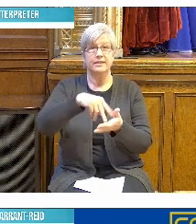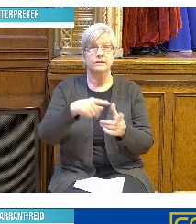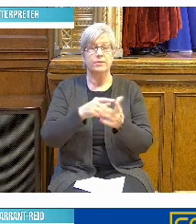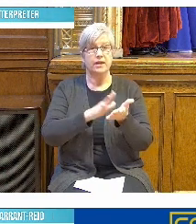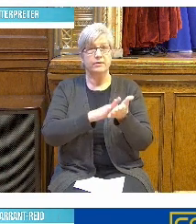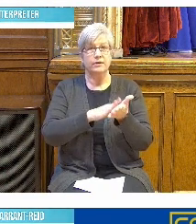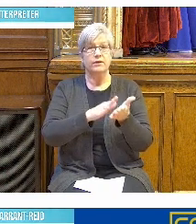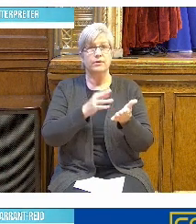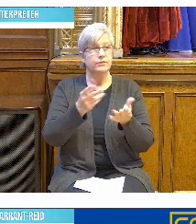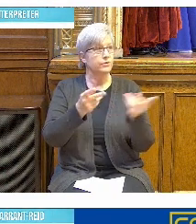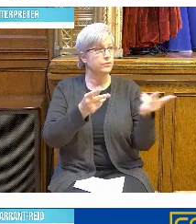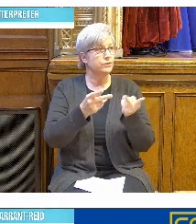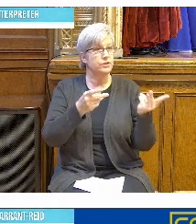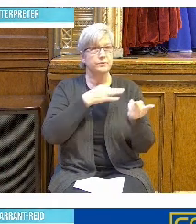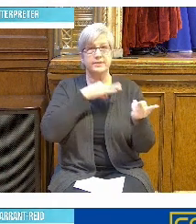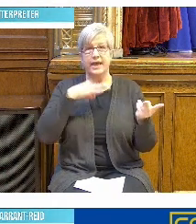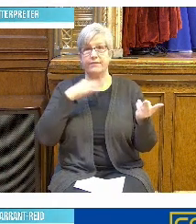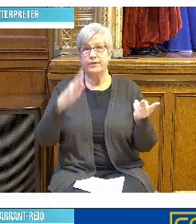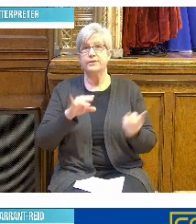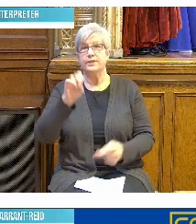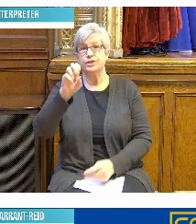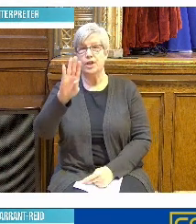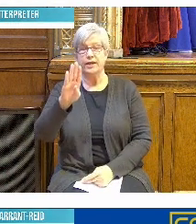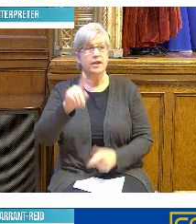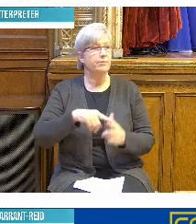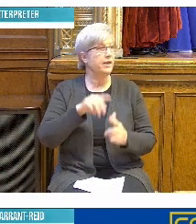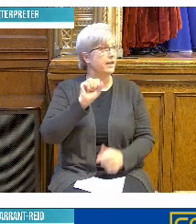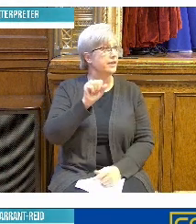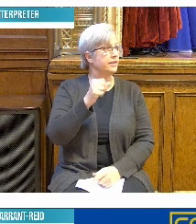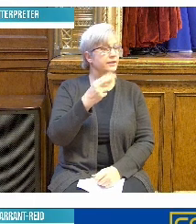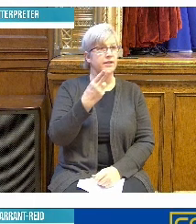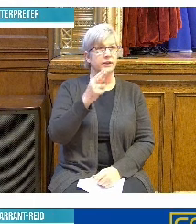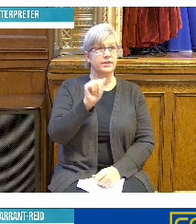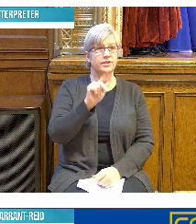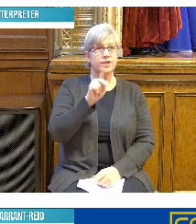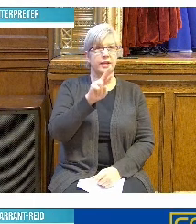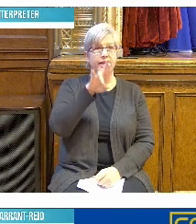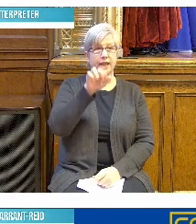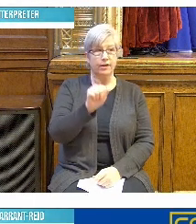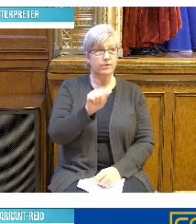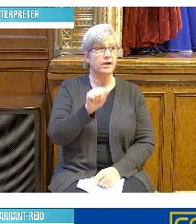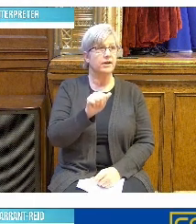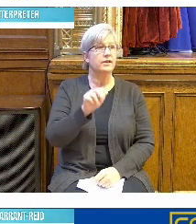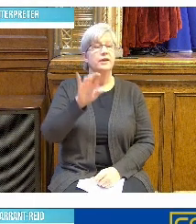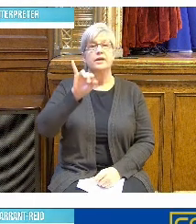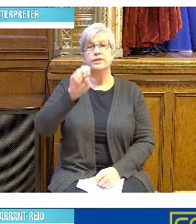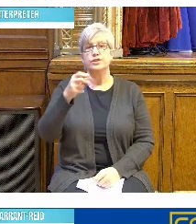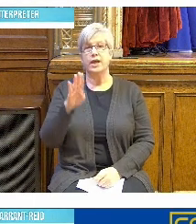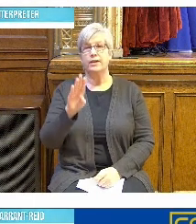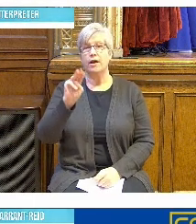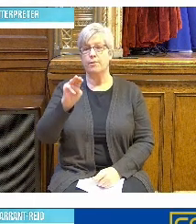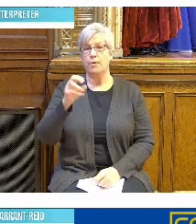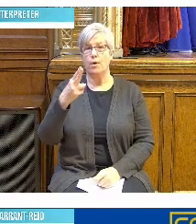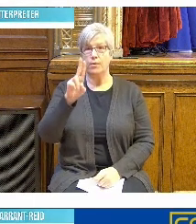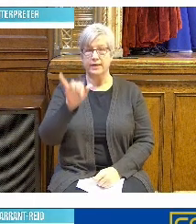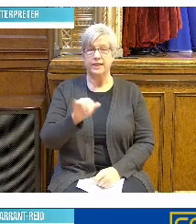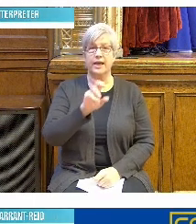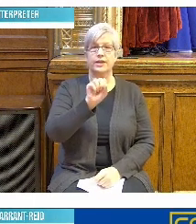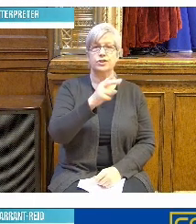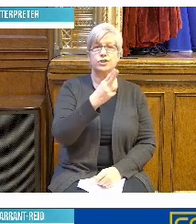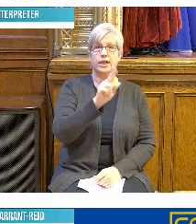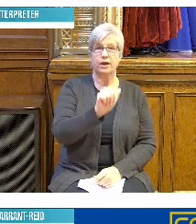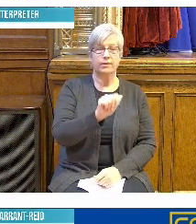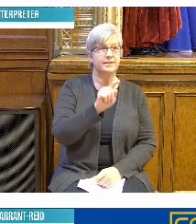both here. Jacob and Shakira, we are thankful, Shakira Tent and Jacob Mahoney, we are thankful that you're here today.